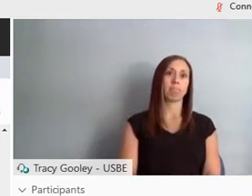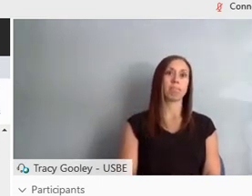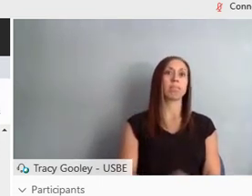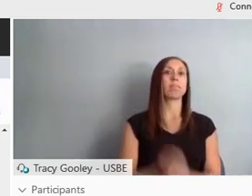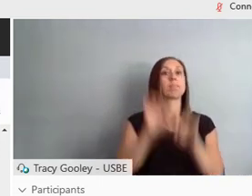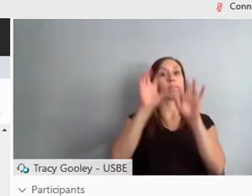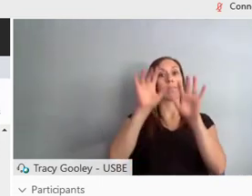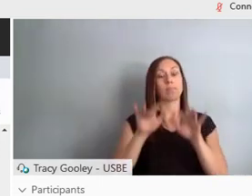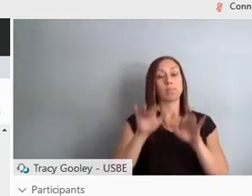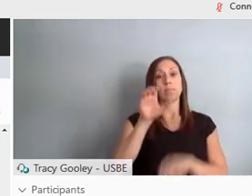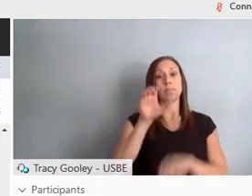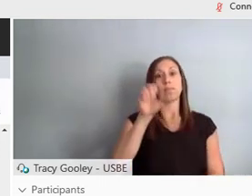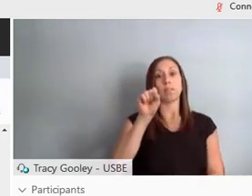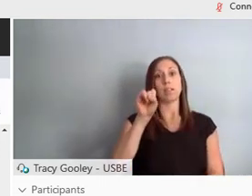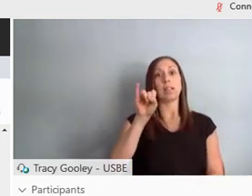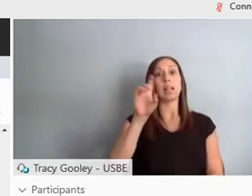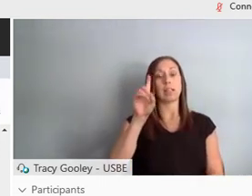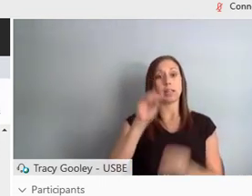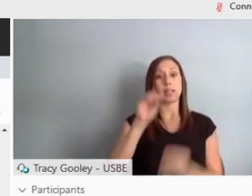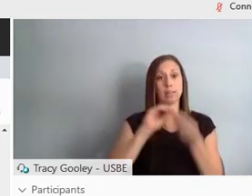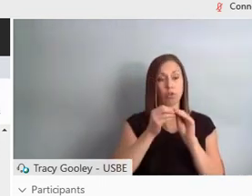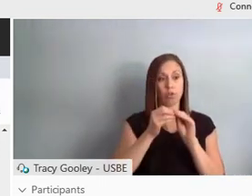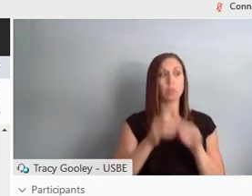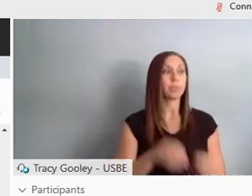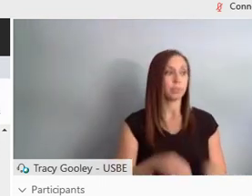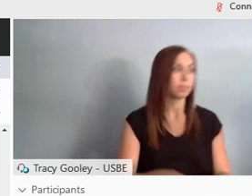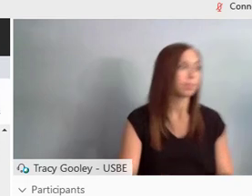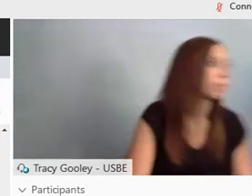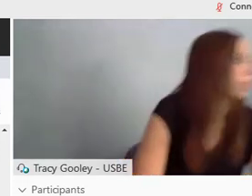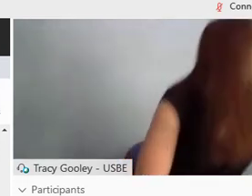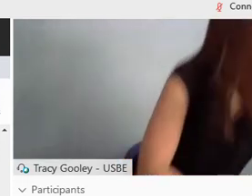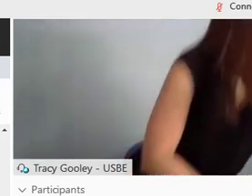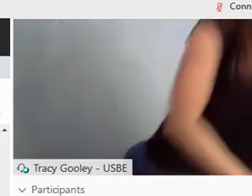So you'll input the SSID number.